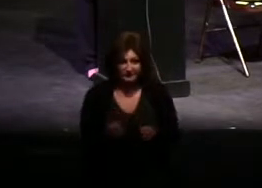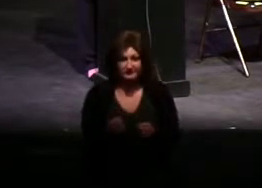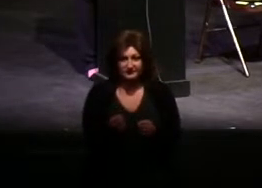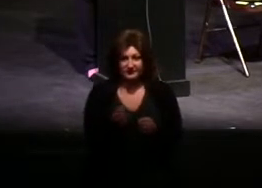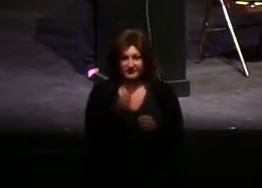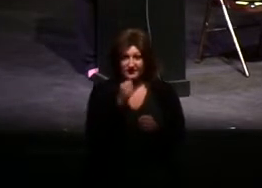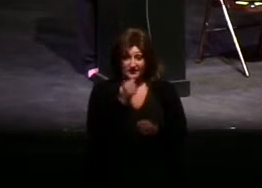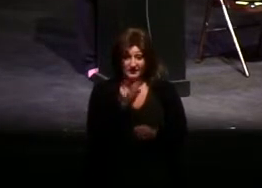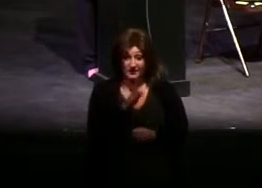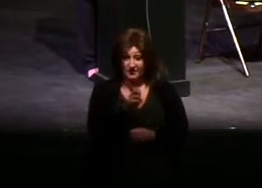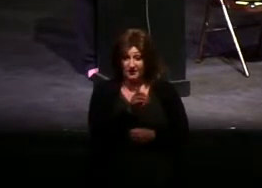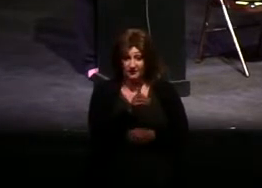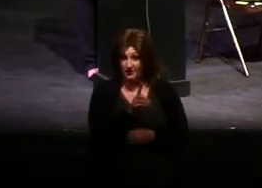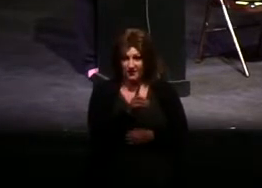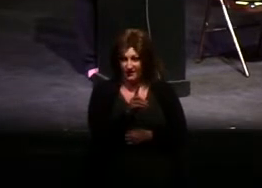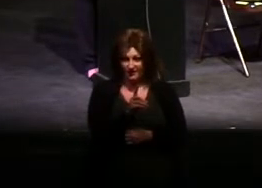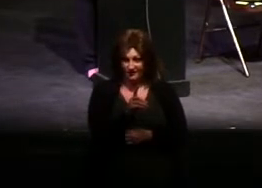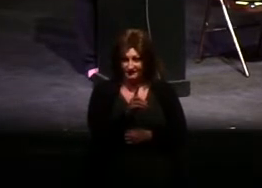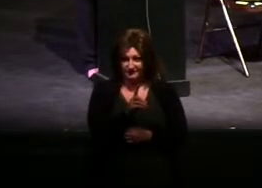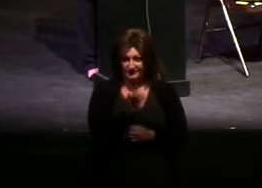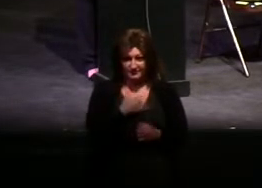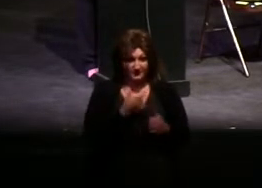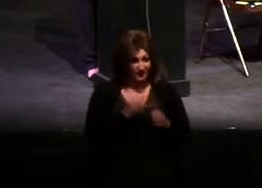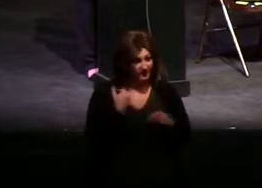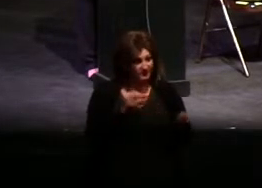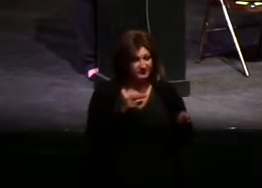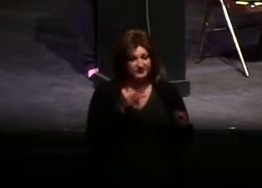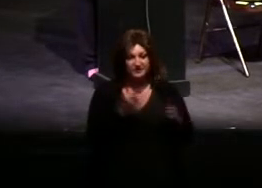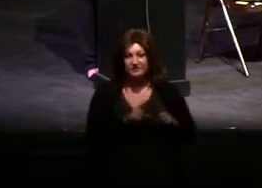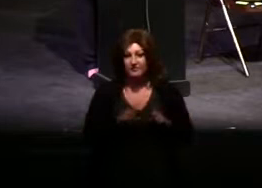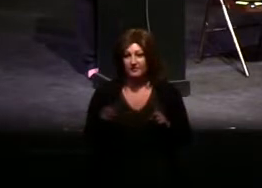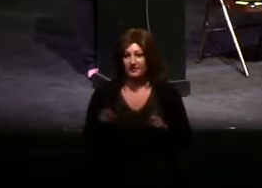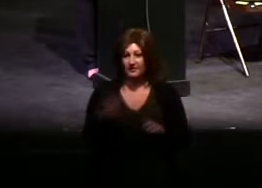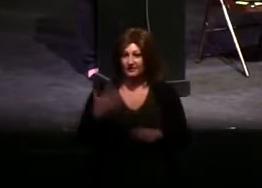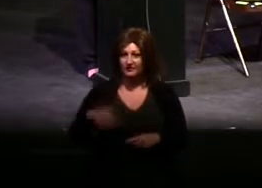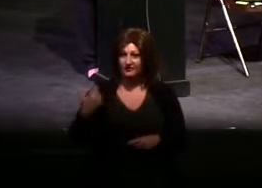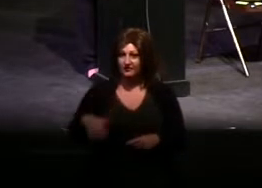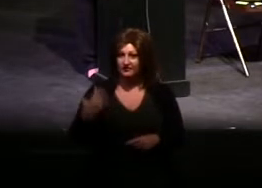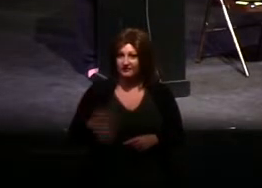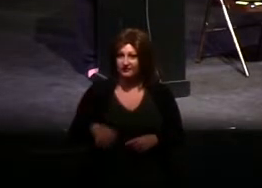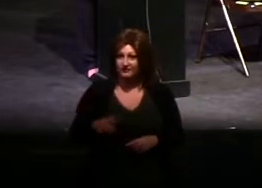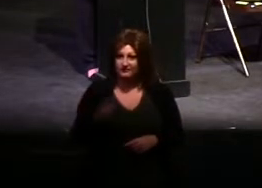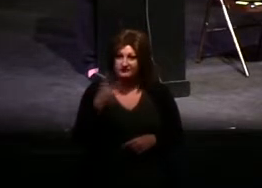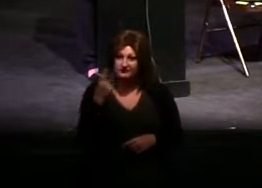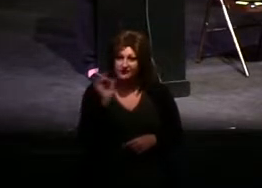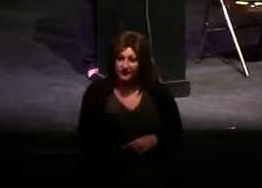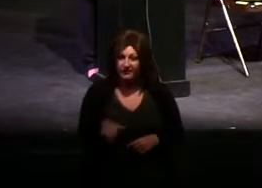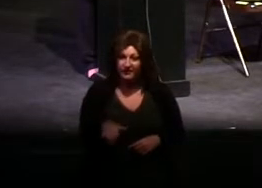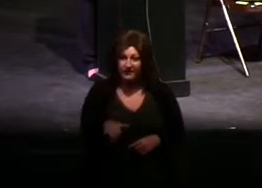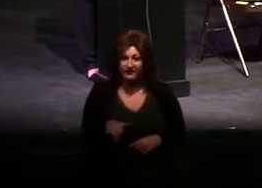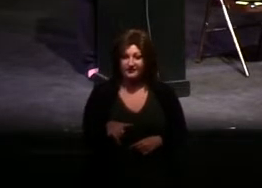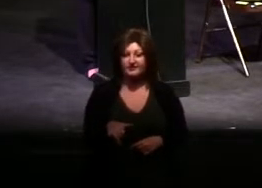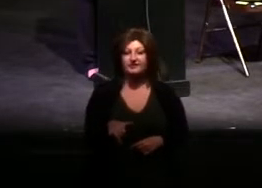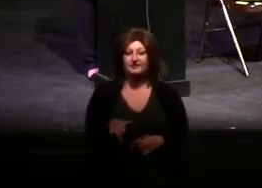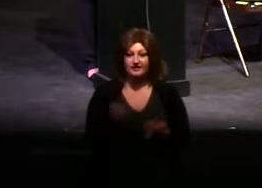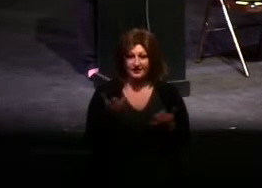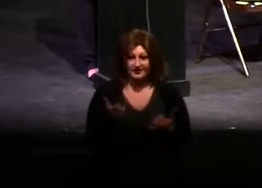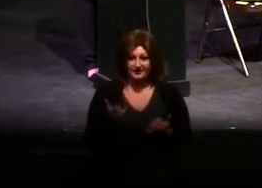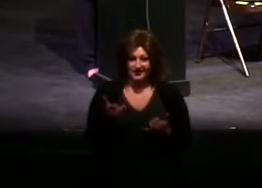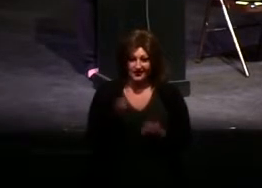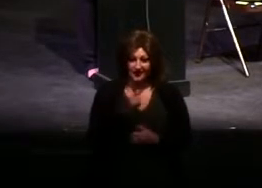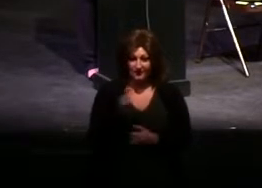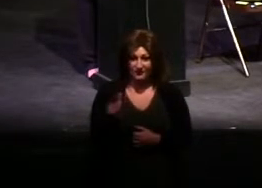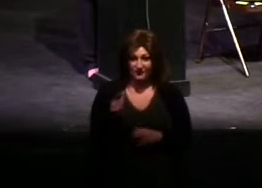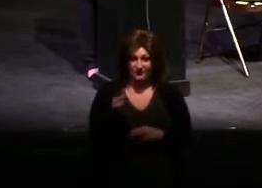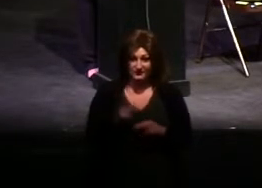Not Brad, don't let it be Brad, is my first thought. Holy Christ, would you look at that? And now we're all awake